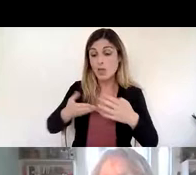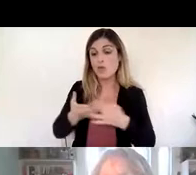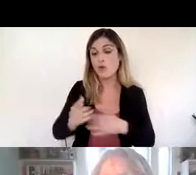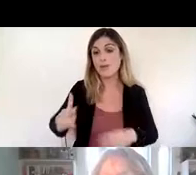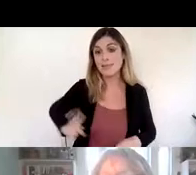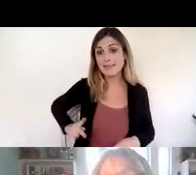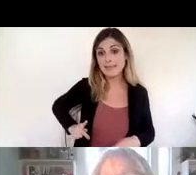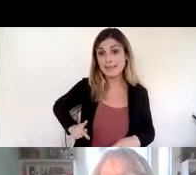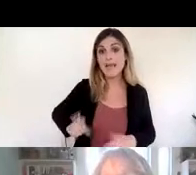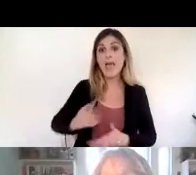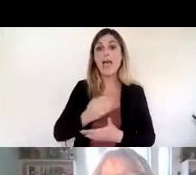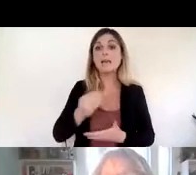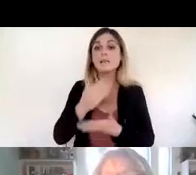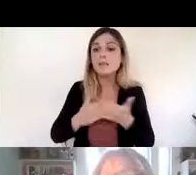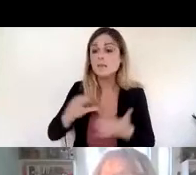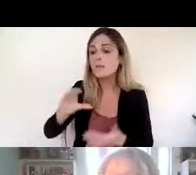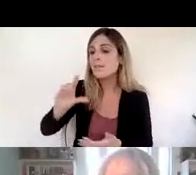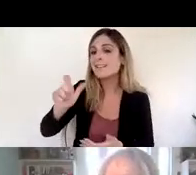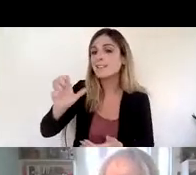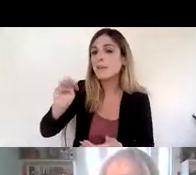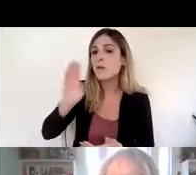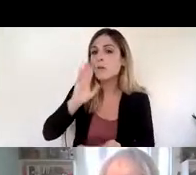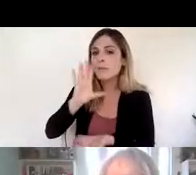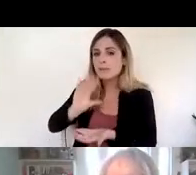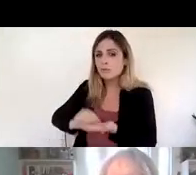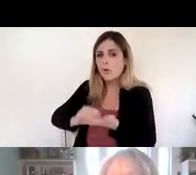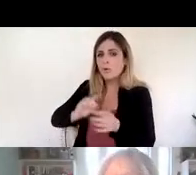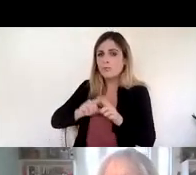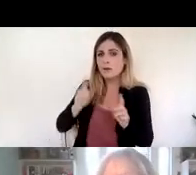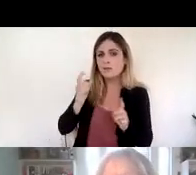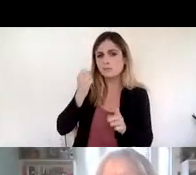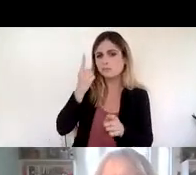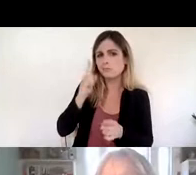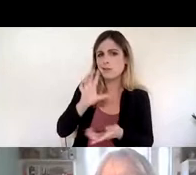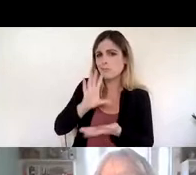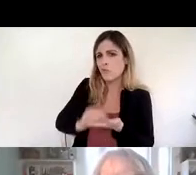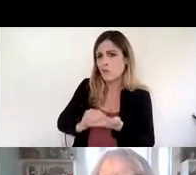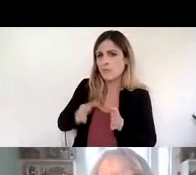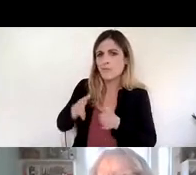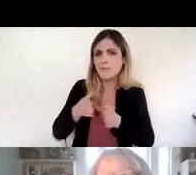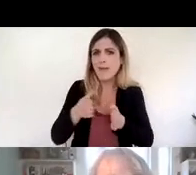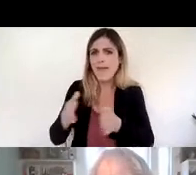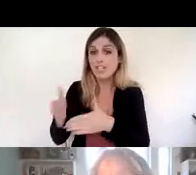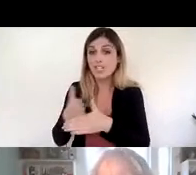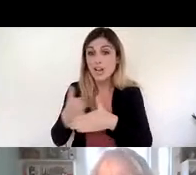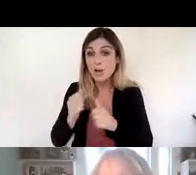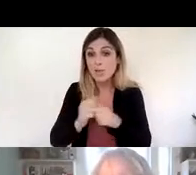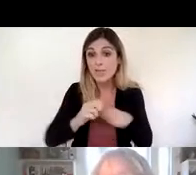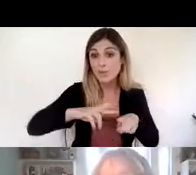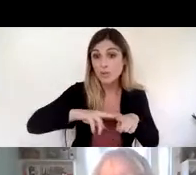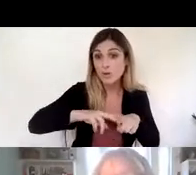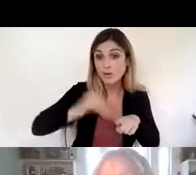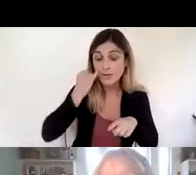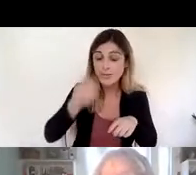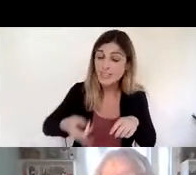calcium that's in the blood gets reabsorbed, but the reabsorption pathway for calcium is shared by sodium. So if there's too much sodium in your diet,